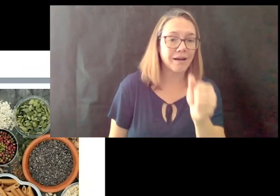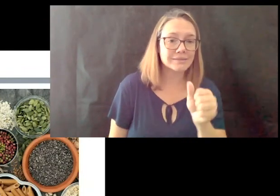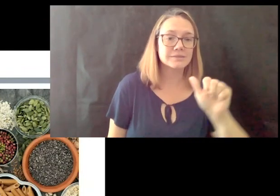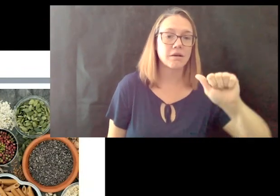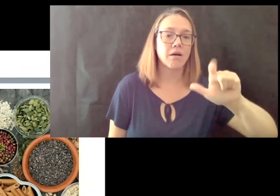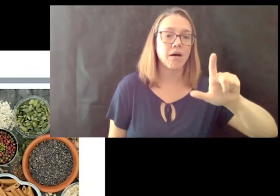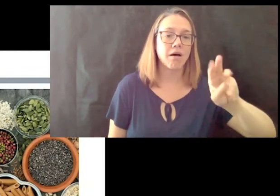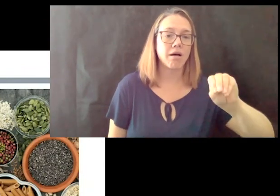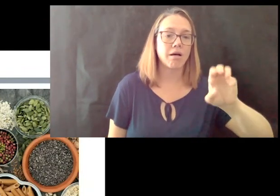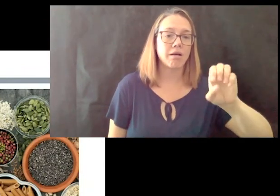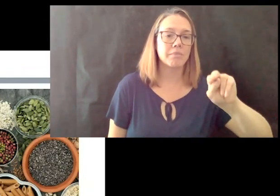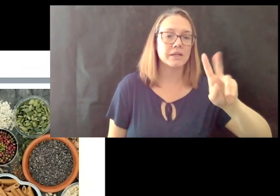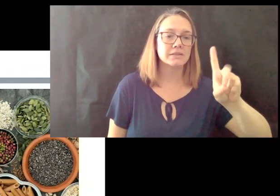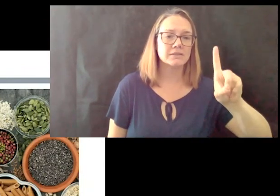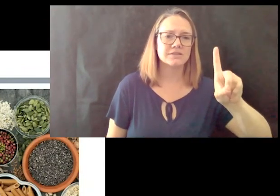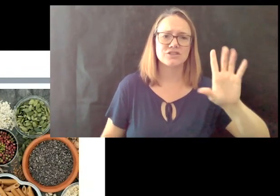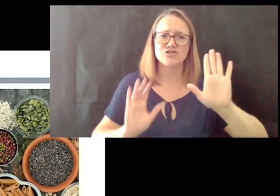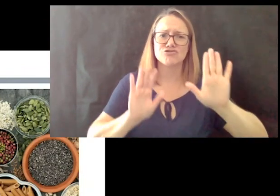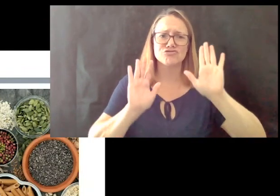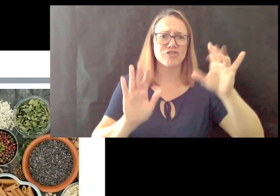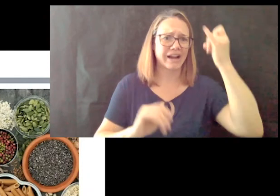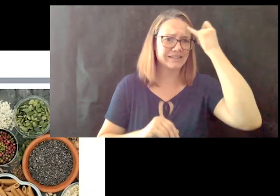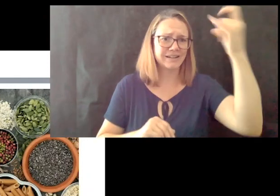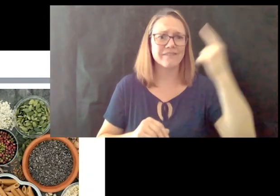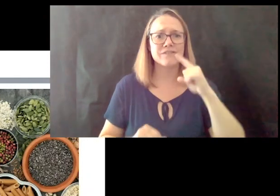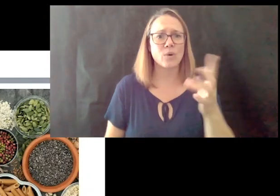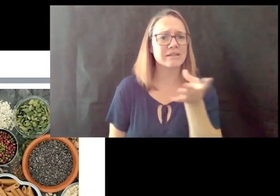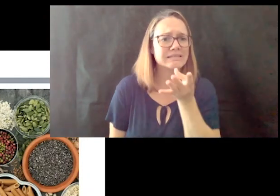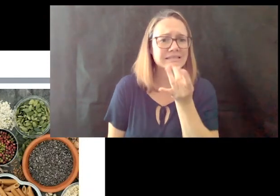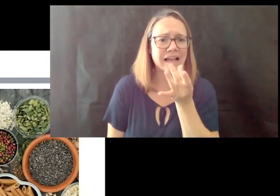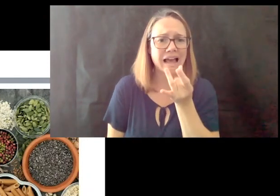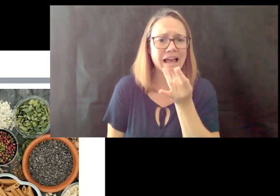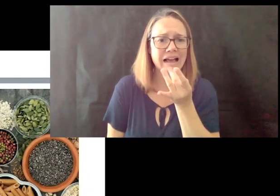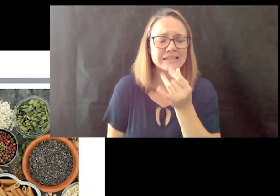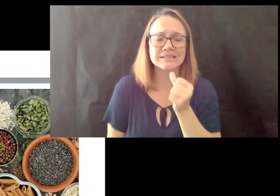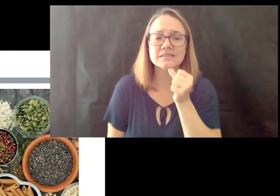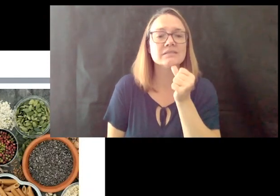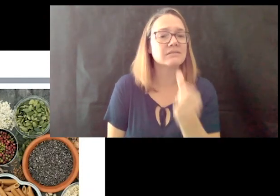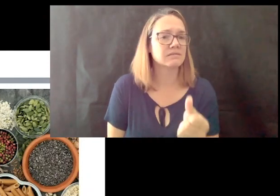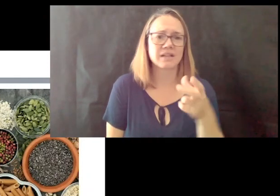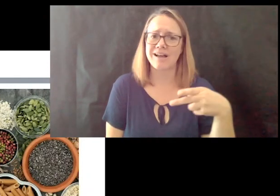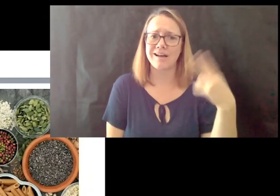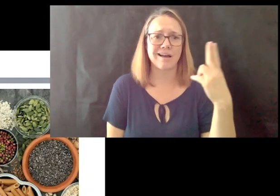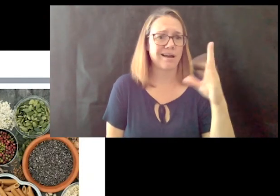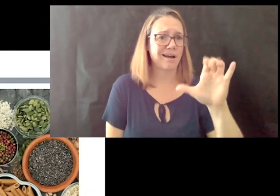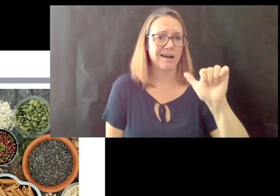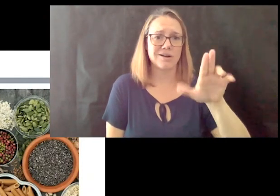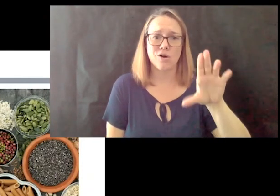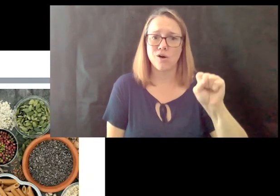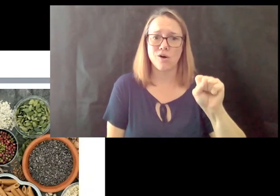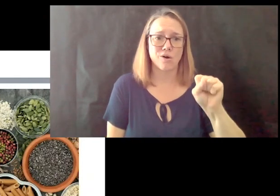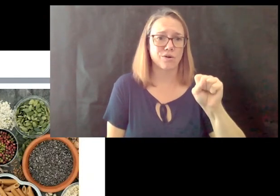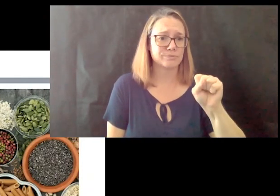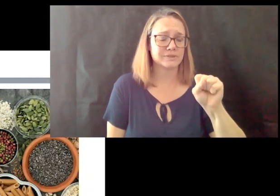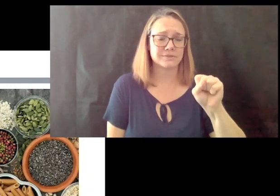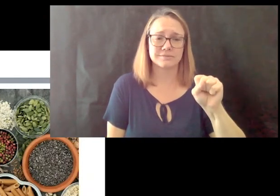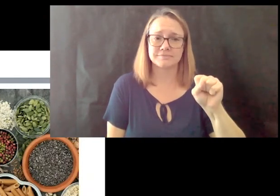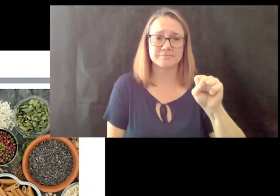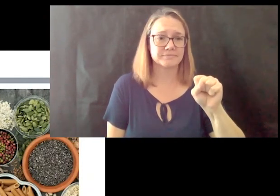things like that. These are great options for snacking. They're not extremely high in